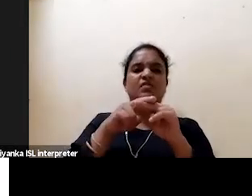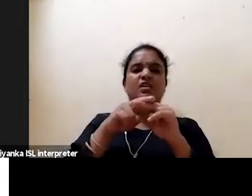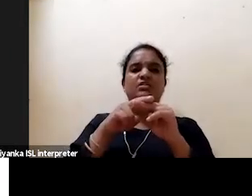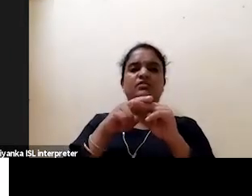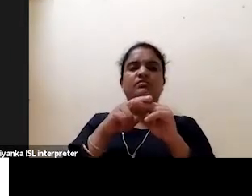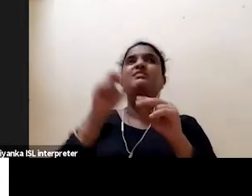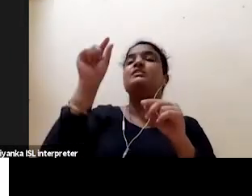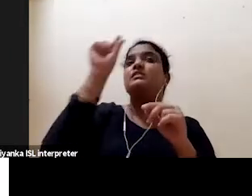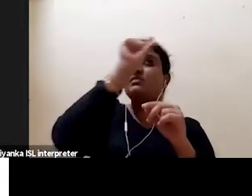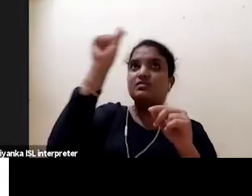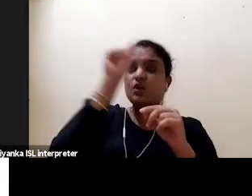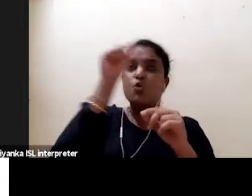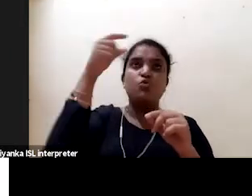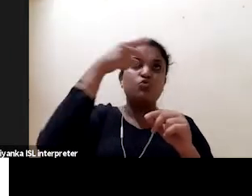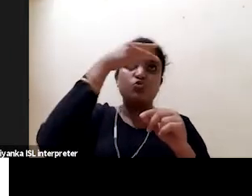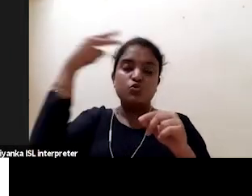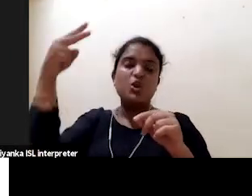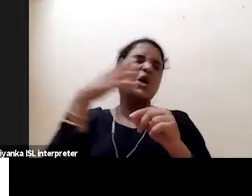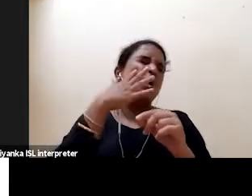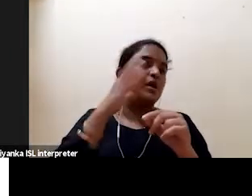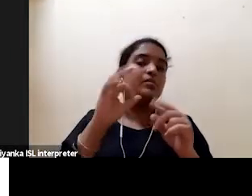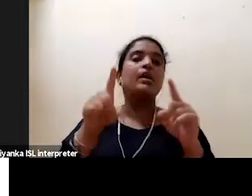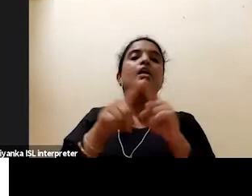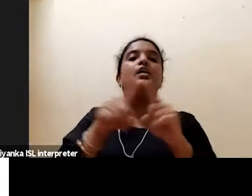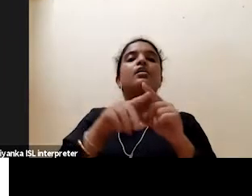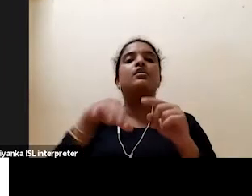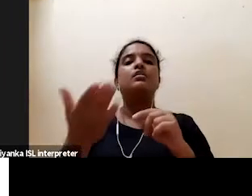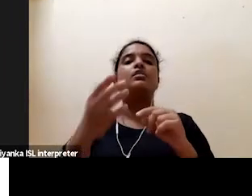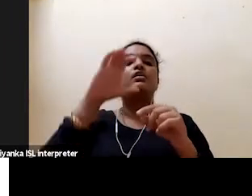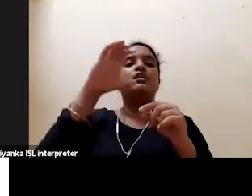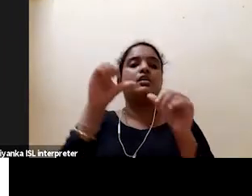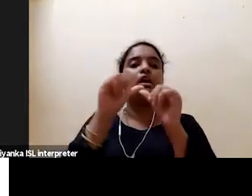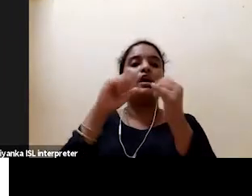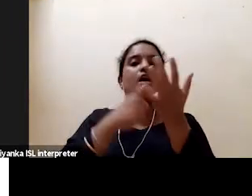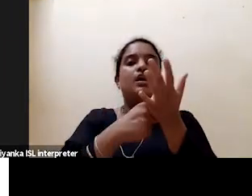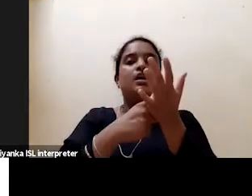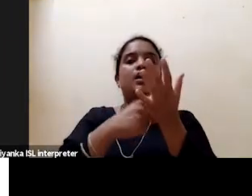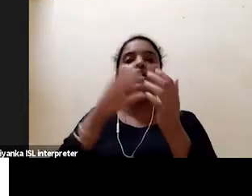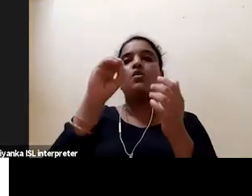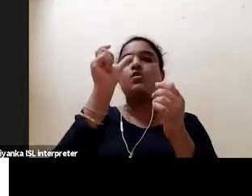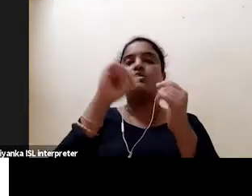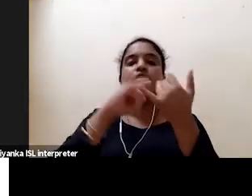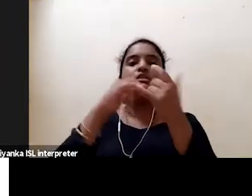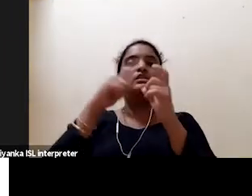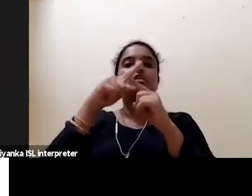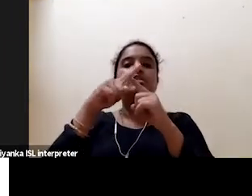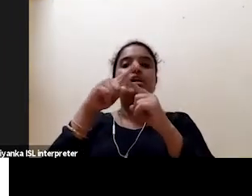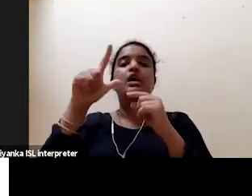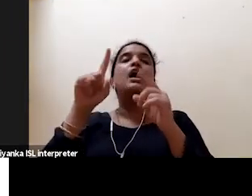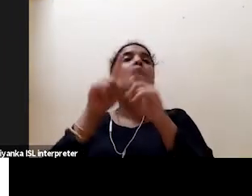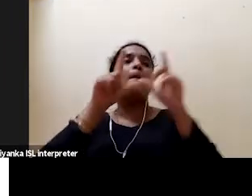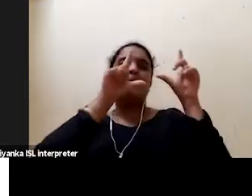of Instagram, you can make use of this function called carousel posts, where Instagram allows you to post 10 images,